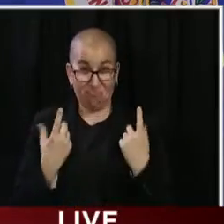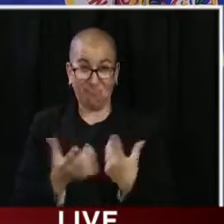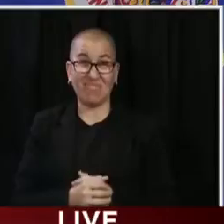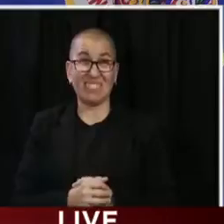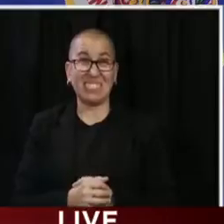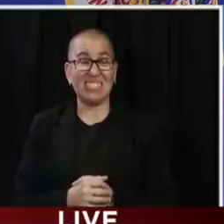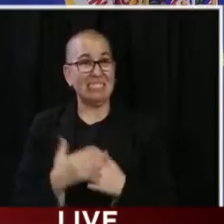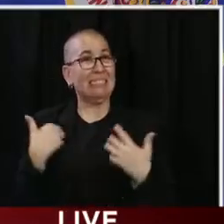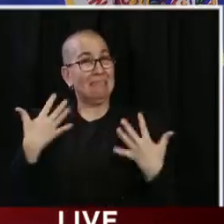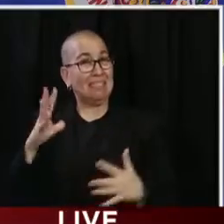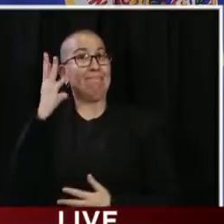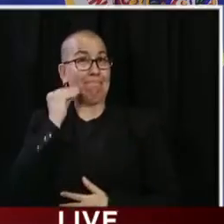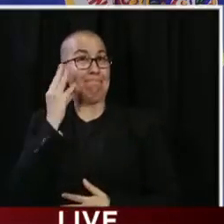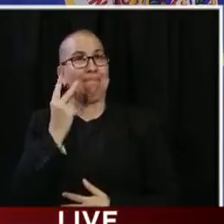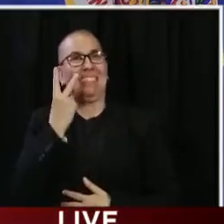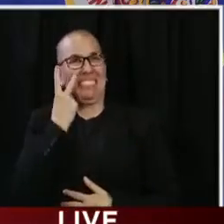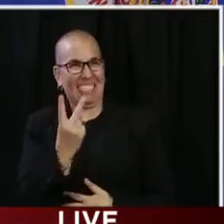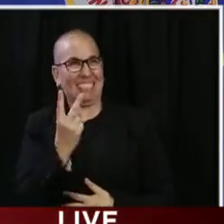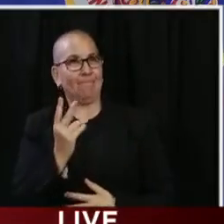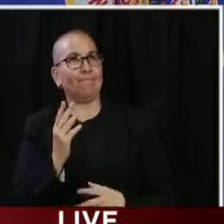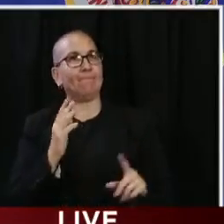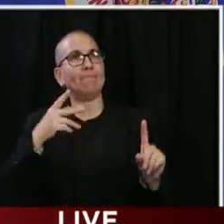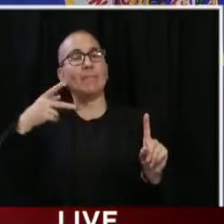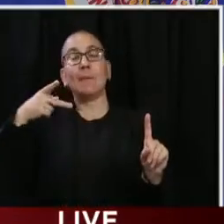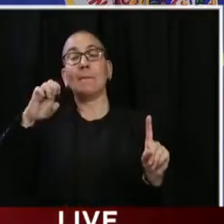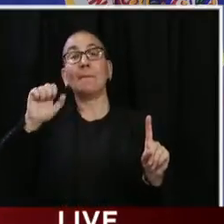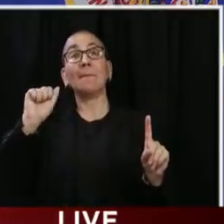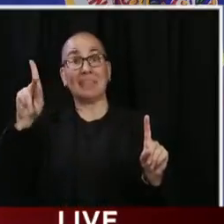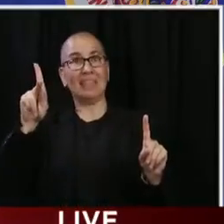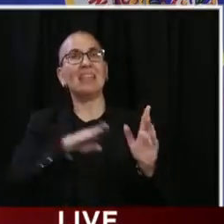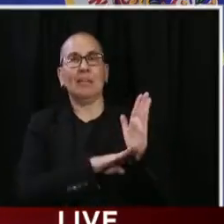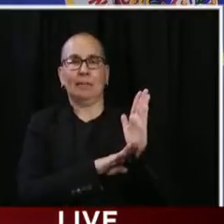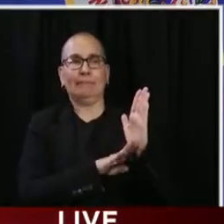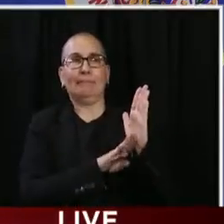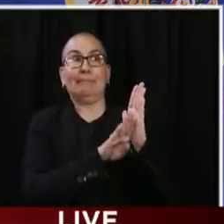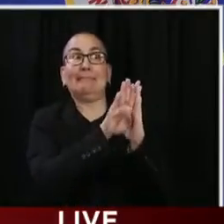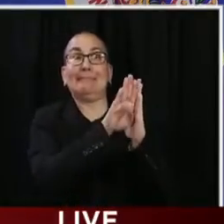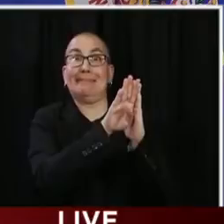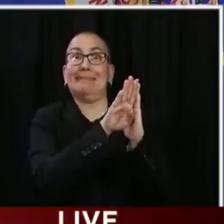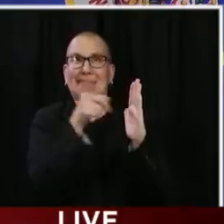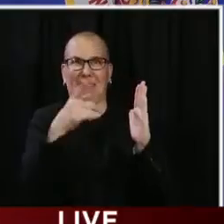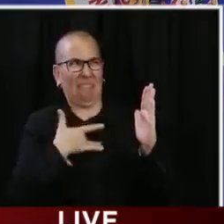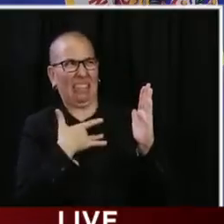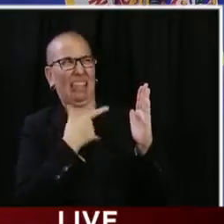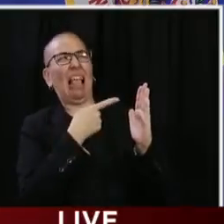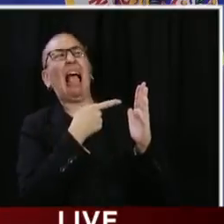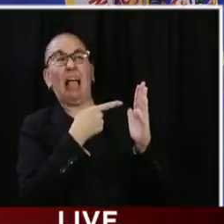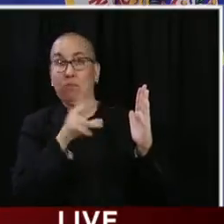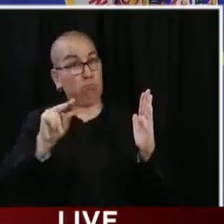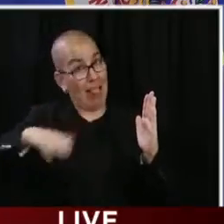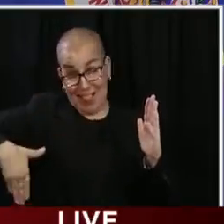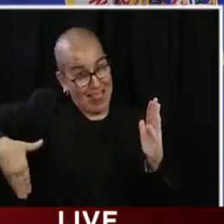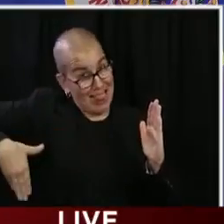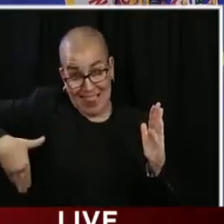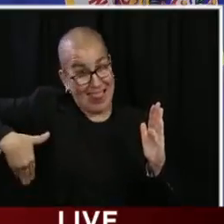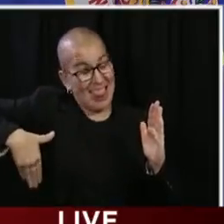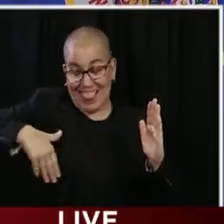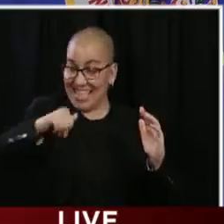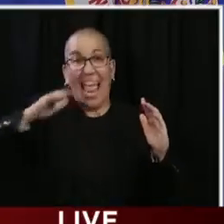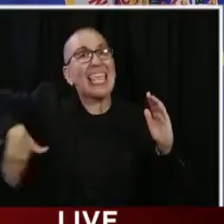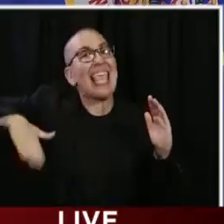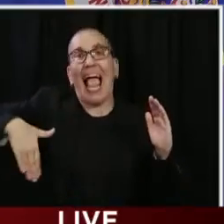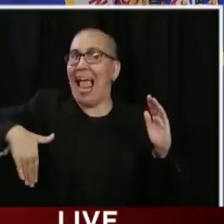rest of the country, and if you're watching the news, may look like they're opening back up their beaches, they're opening back more things, they have come through this. And I will have to tell